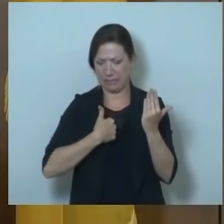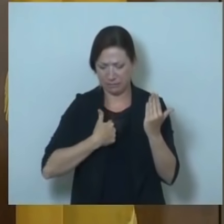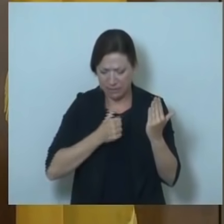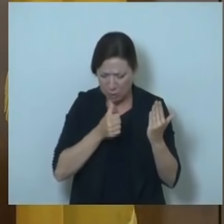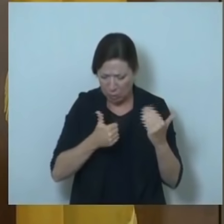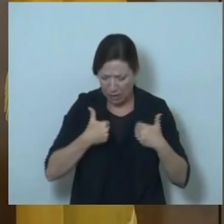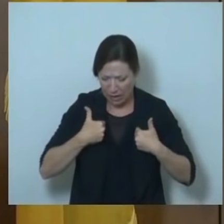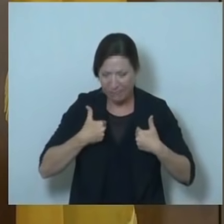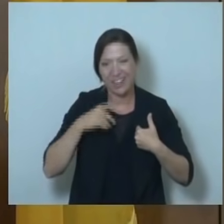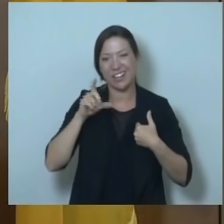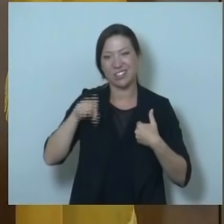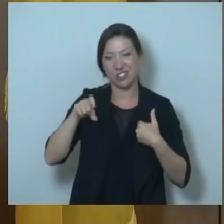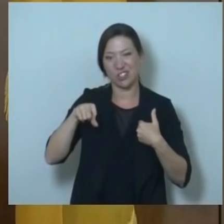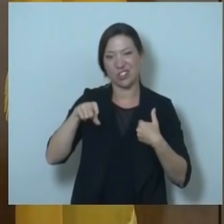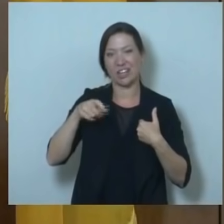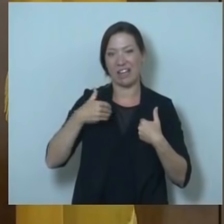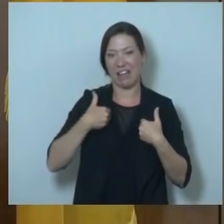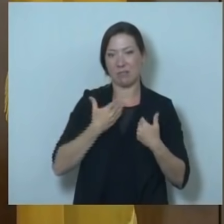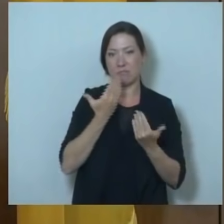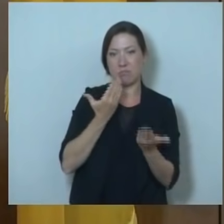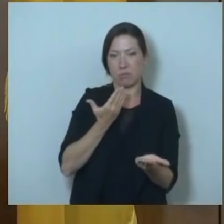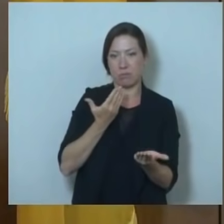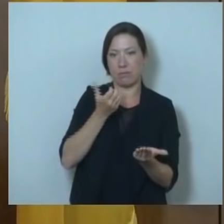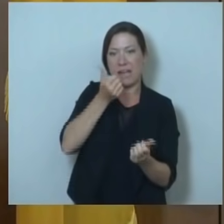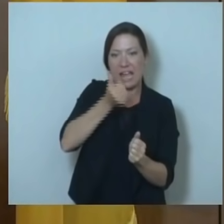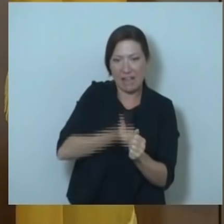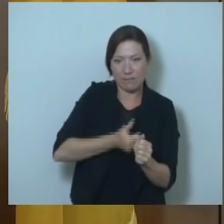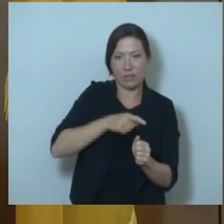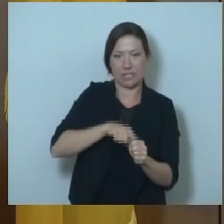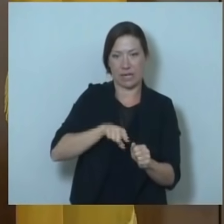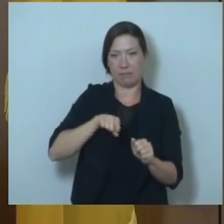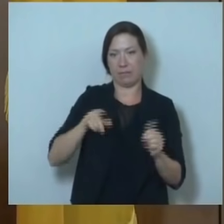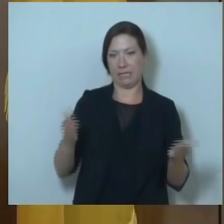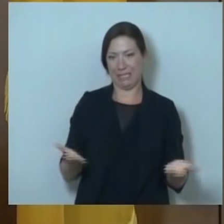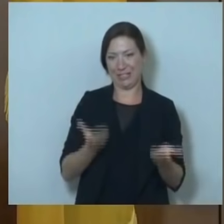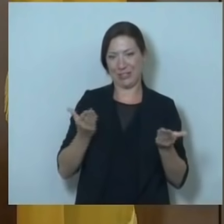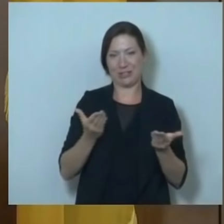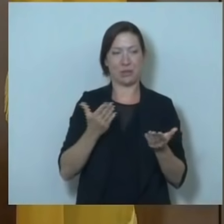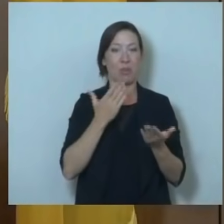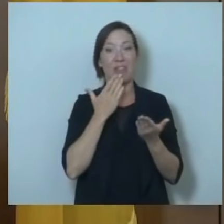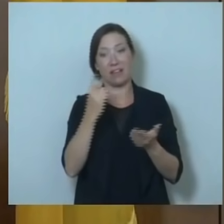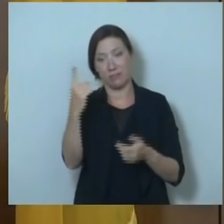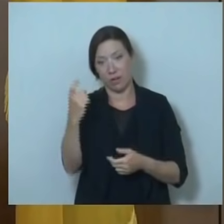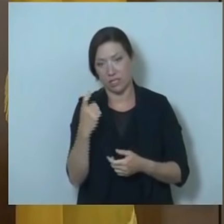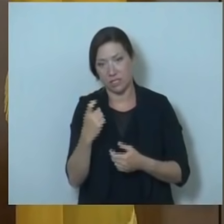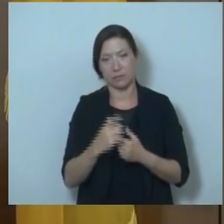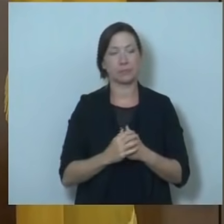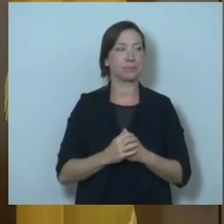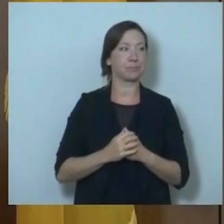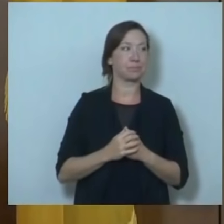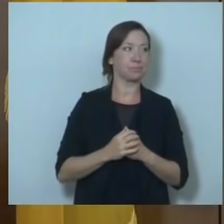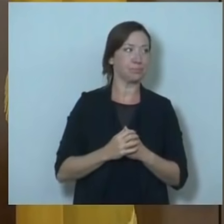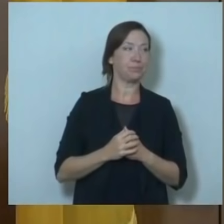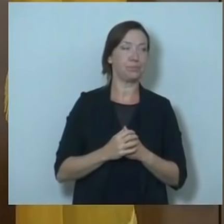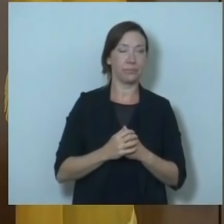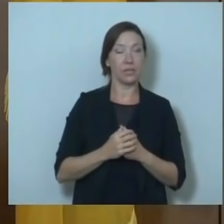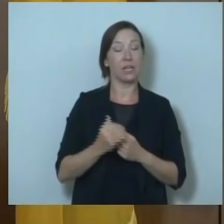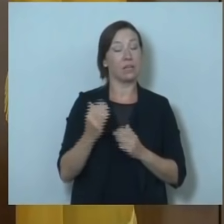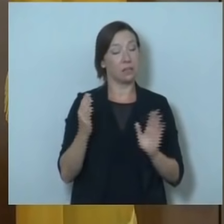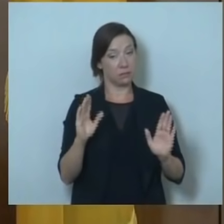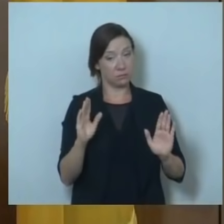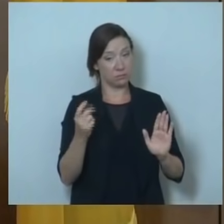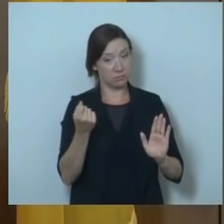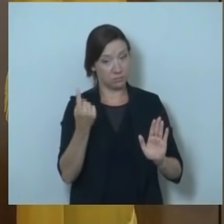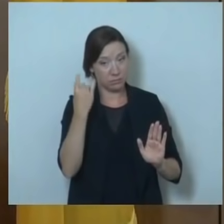we have a briefing, so thank you for raising it. We are confident, again, if we continue